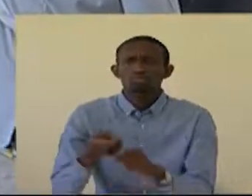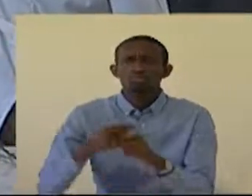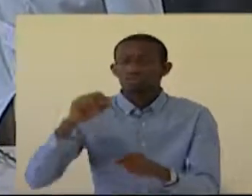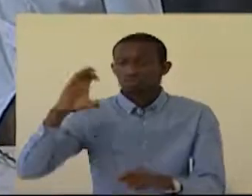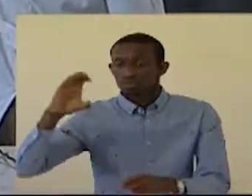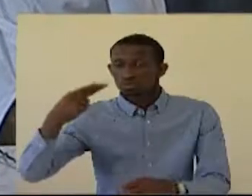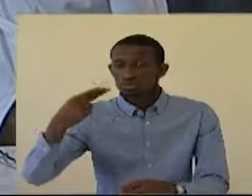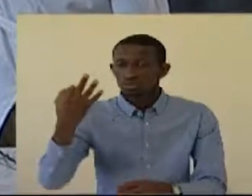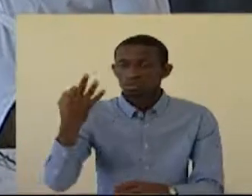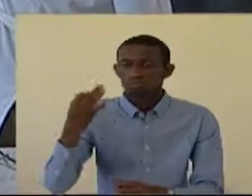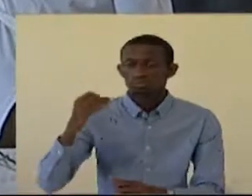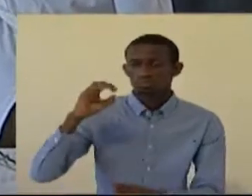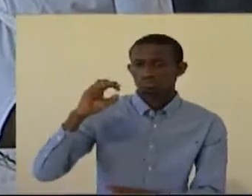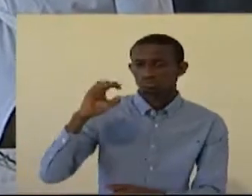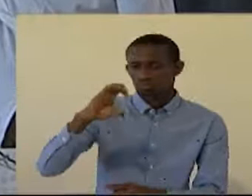CH3,